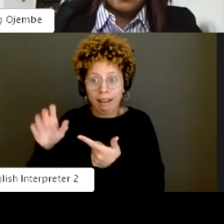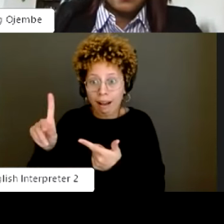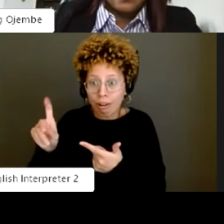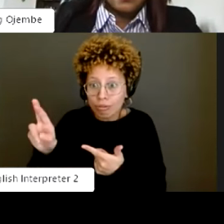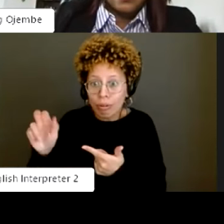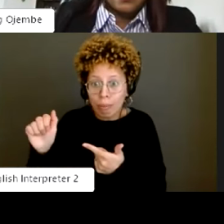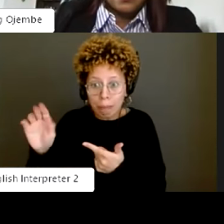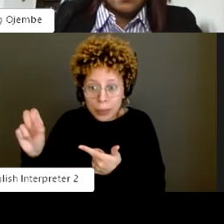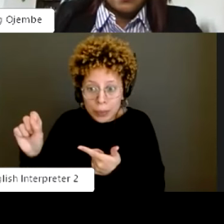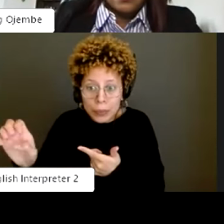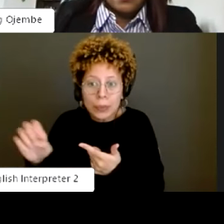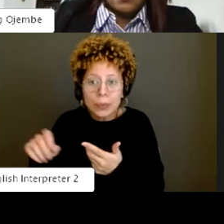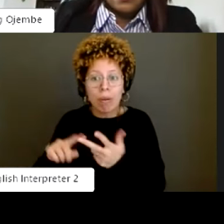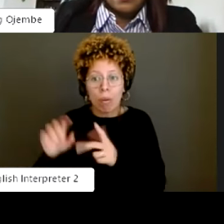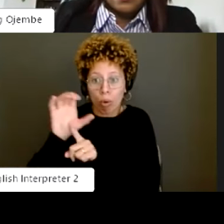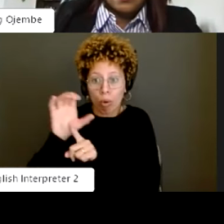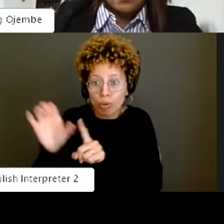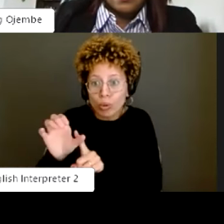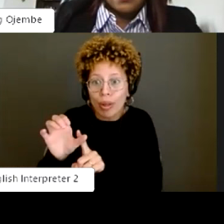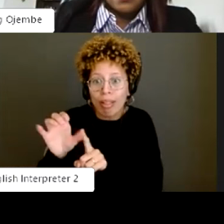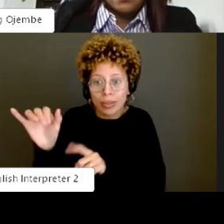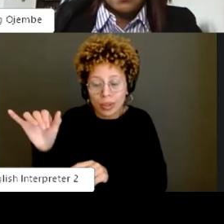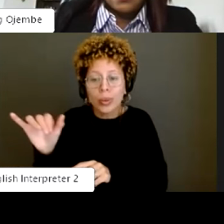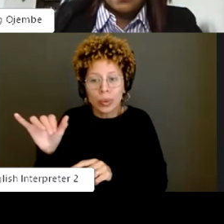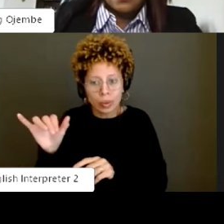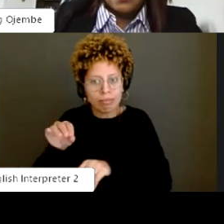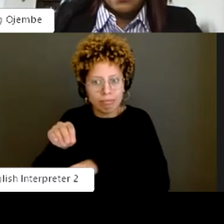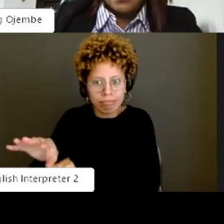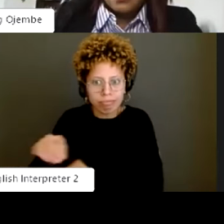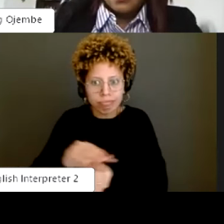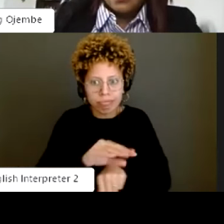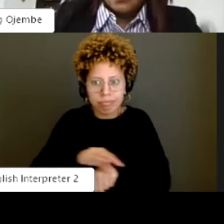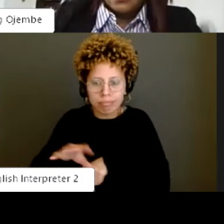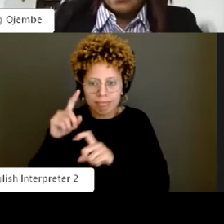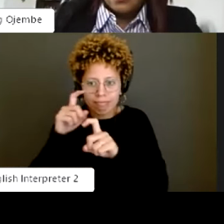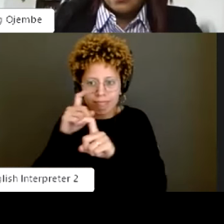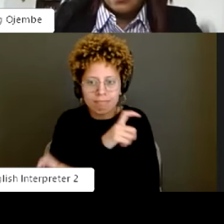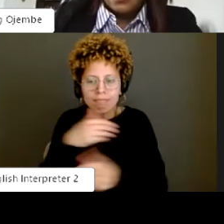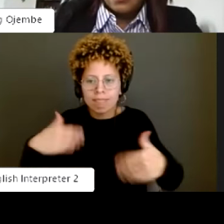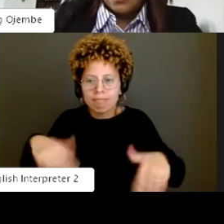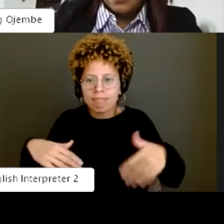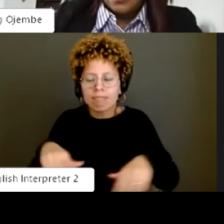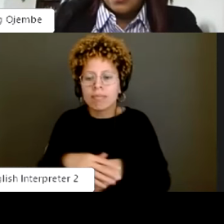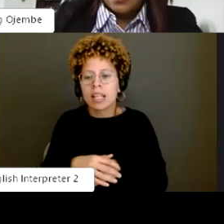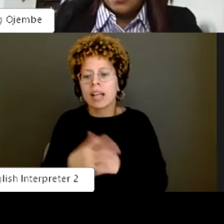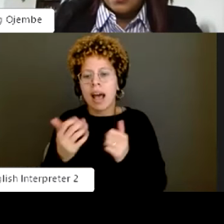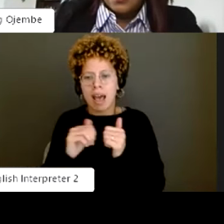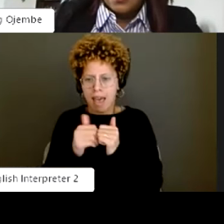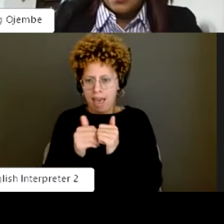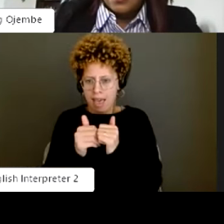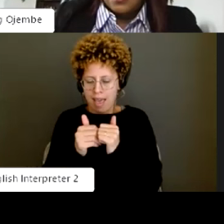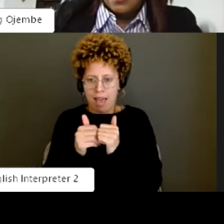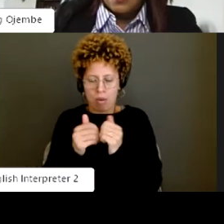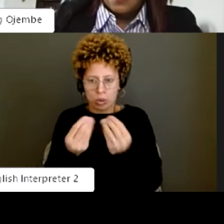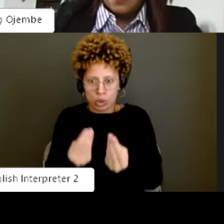other cultural factors as well. And for you to be able to solve the complexity of this mobility, interdisciplinary approach is very,